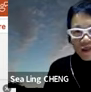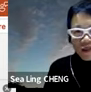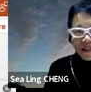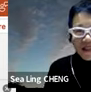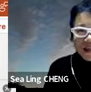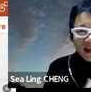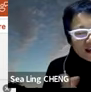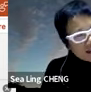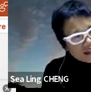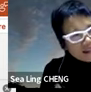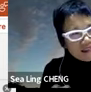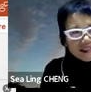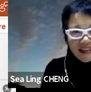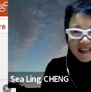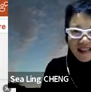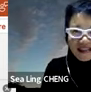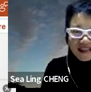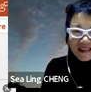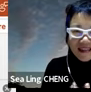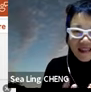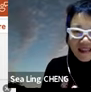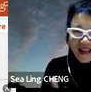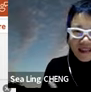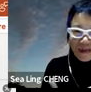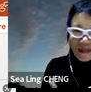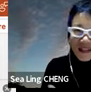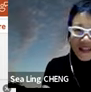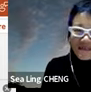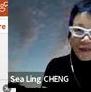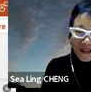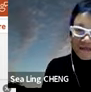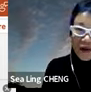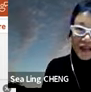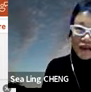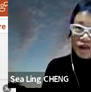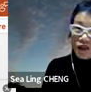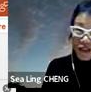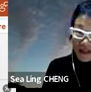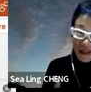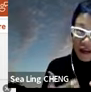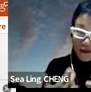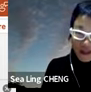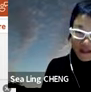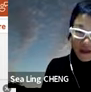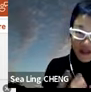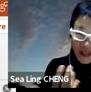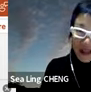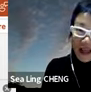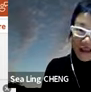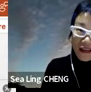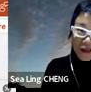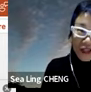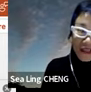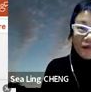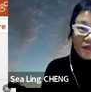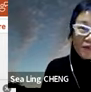university students. And then I realized that sex was such an important part of not just of their